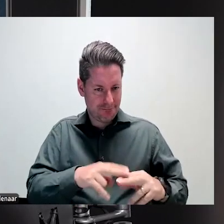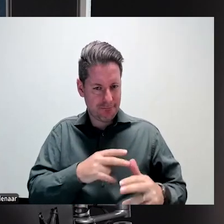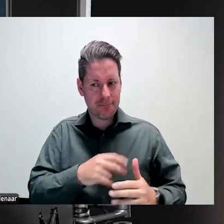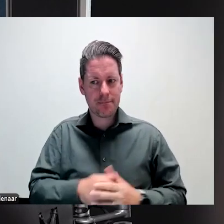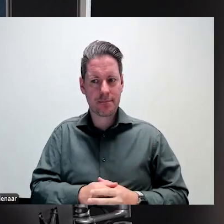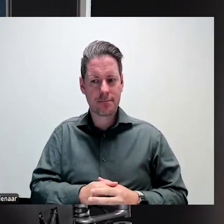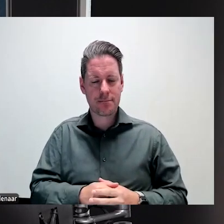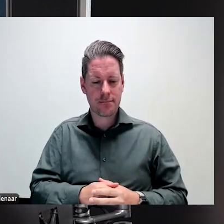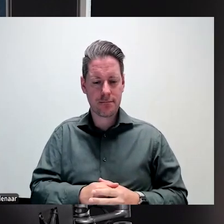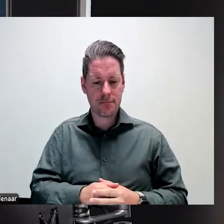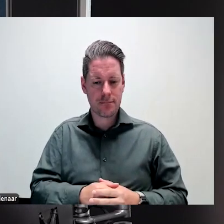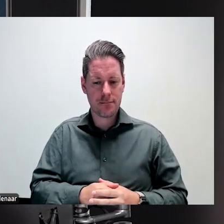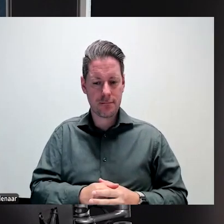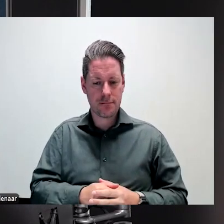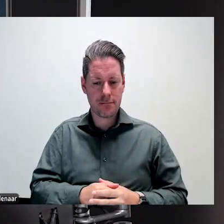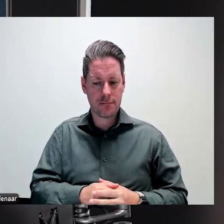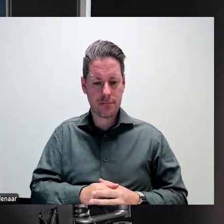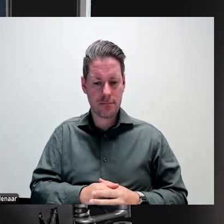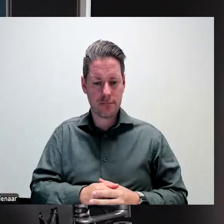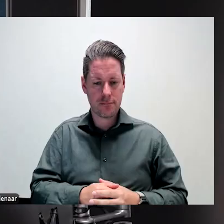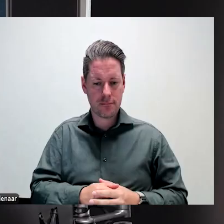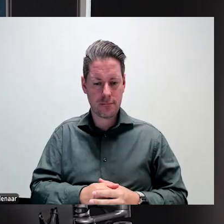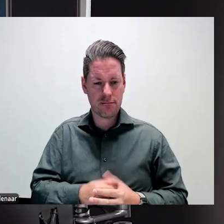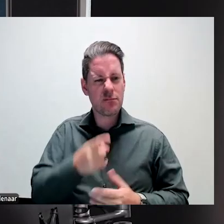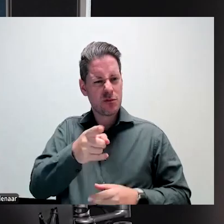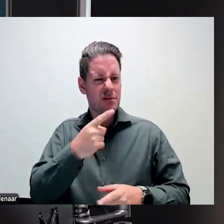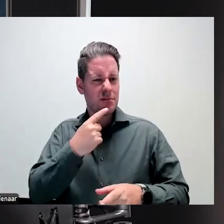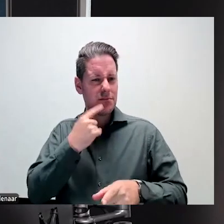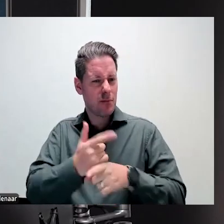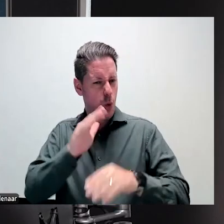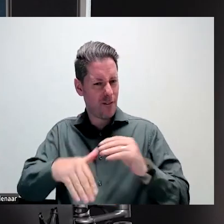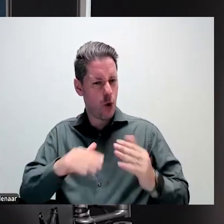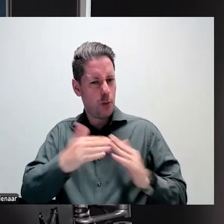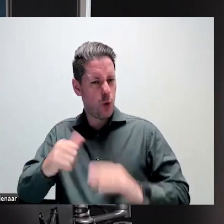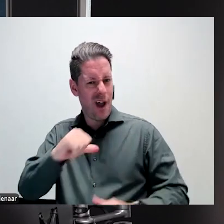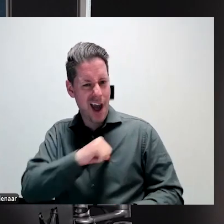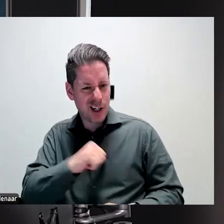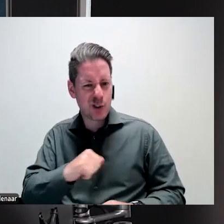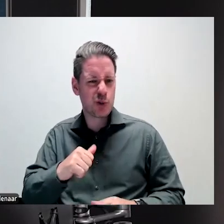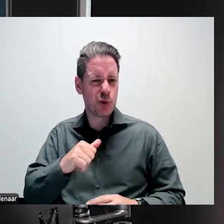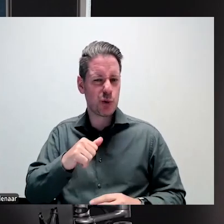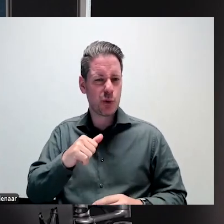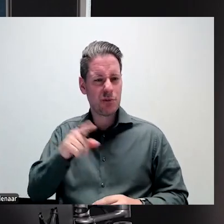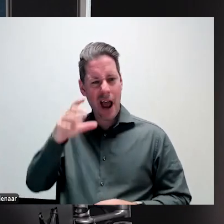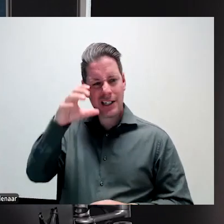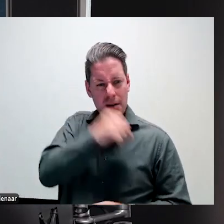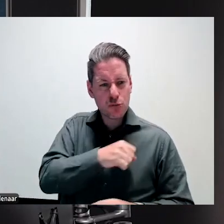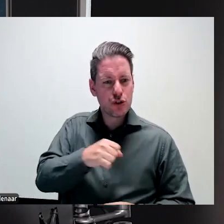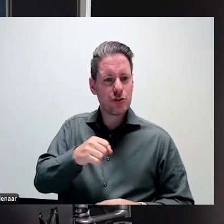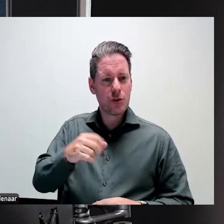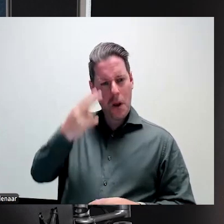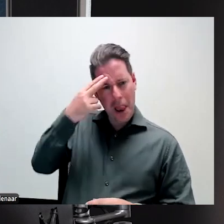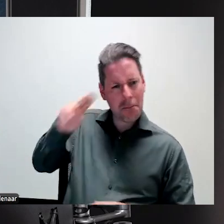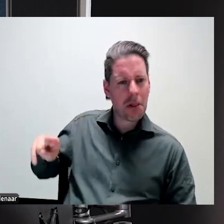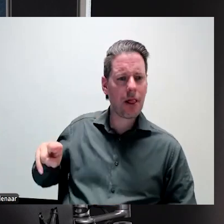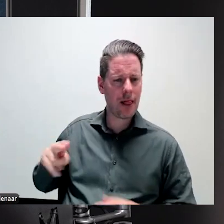spoke to community attitudes and perception and stereotypes and how to shift that attitude. We have deaf